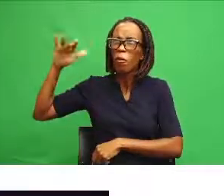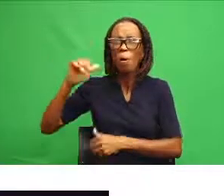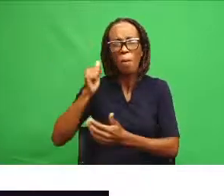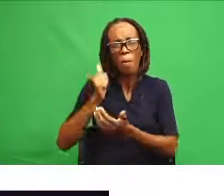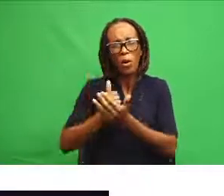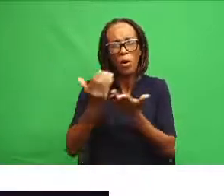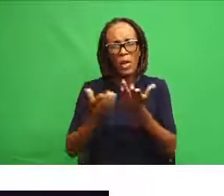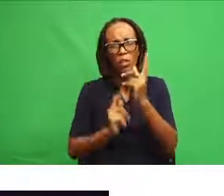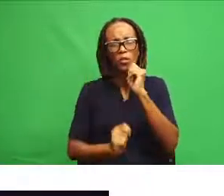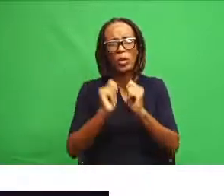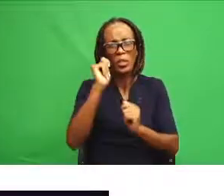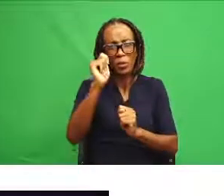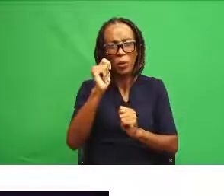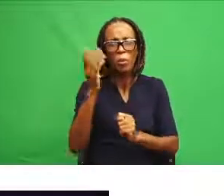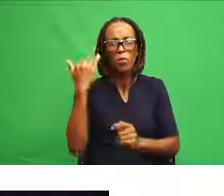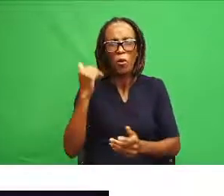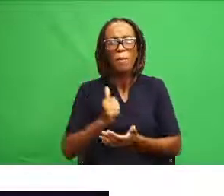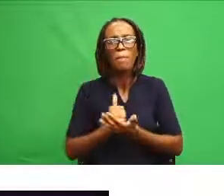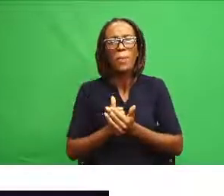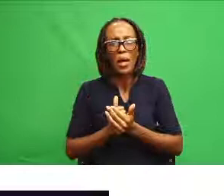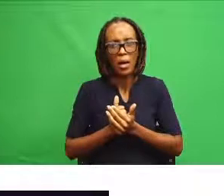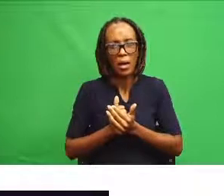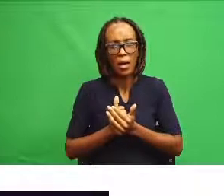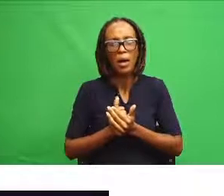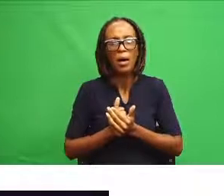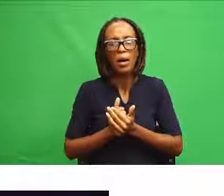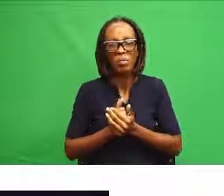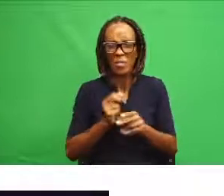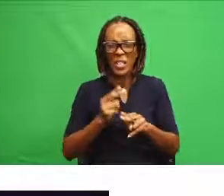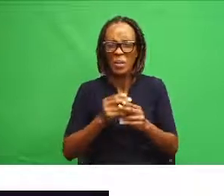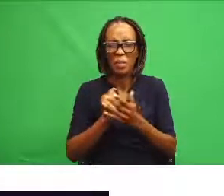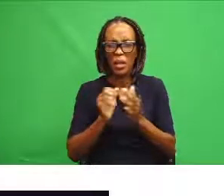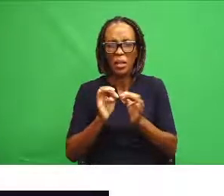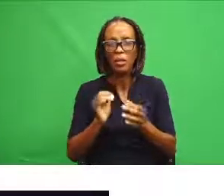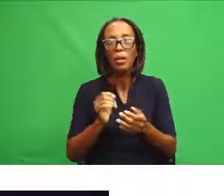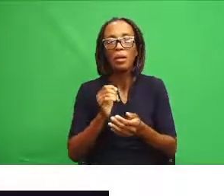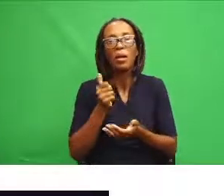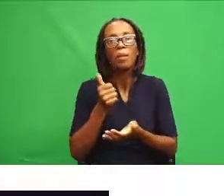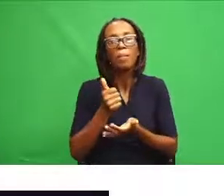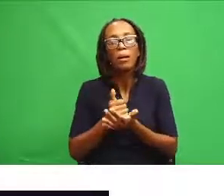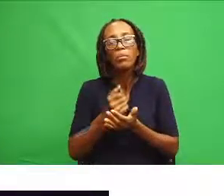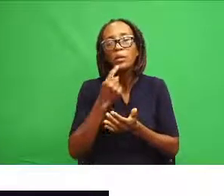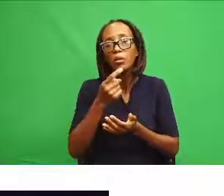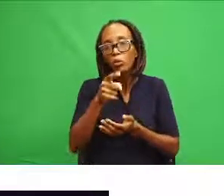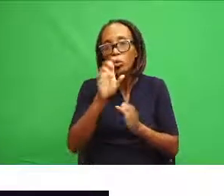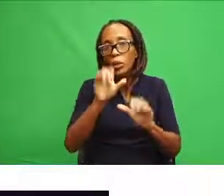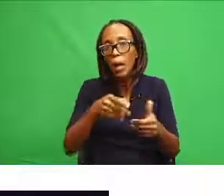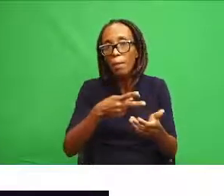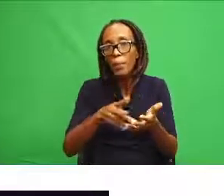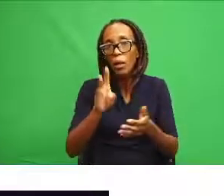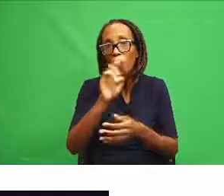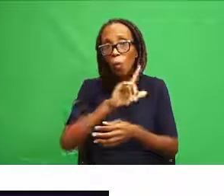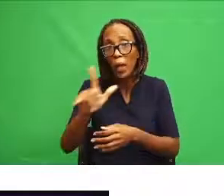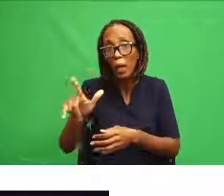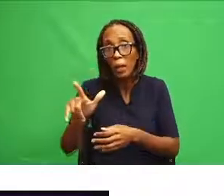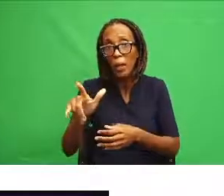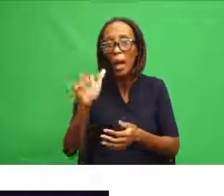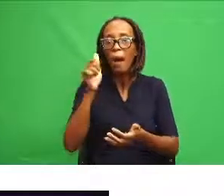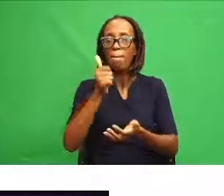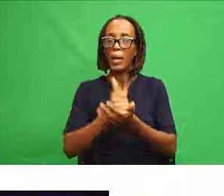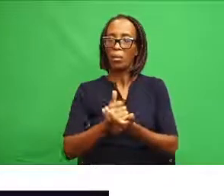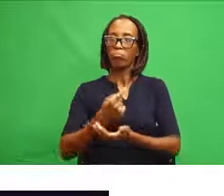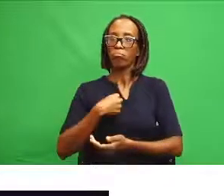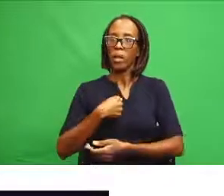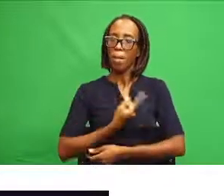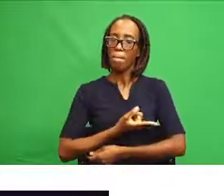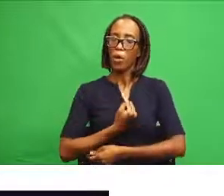trust services had offered an opportunity for people to do their will, and the bank will act as an